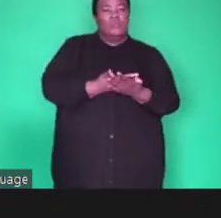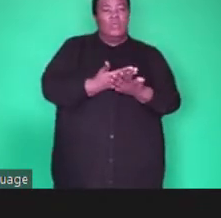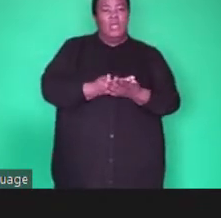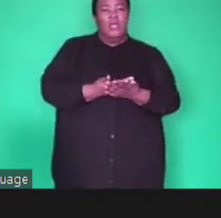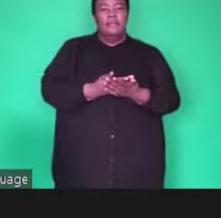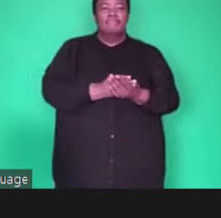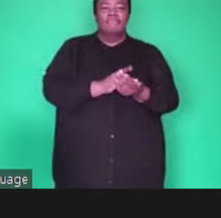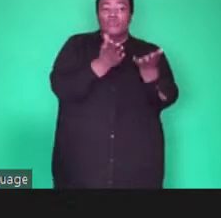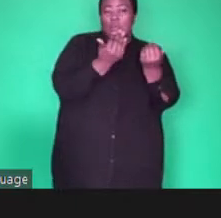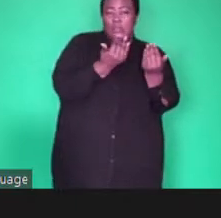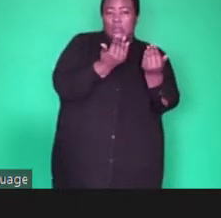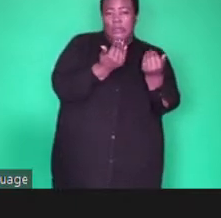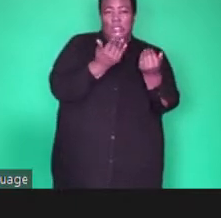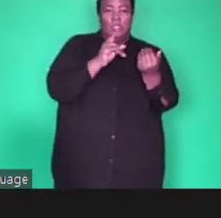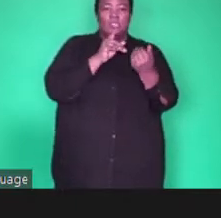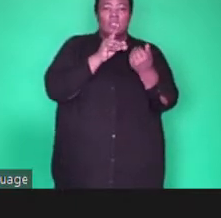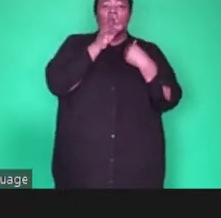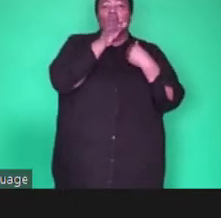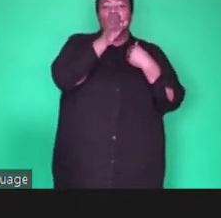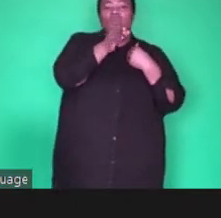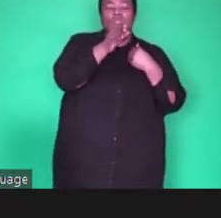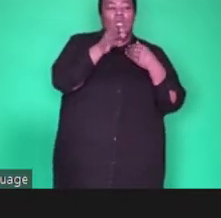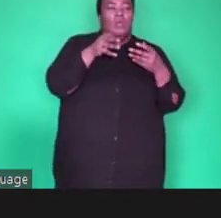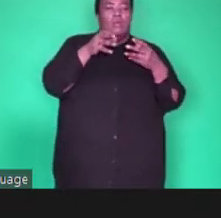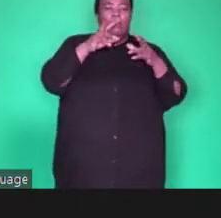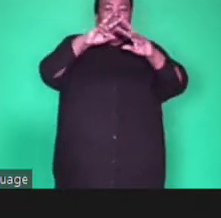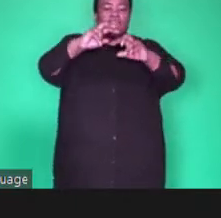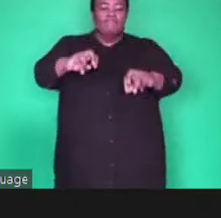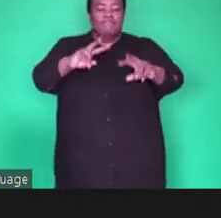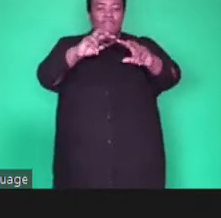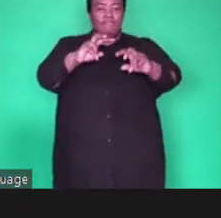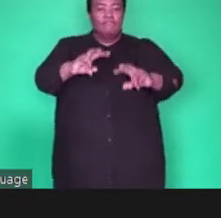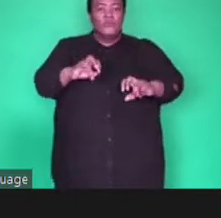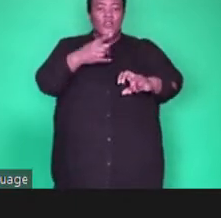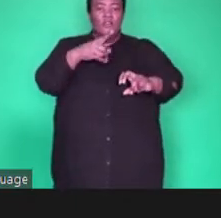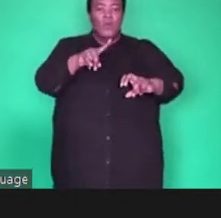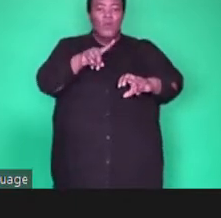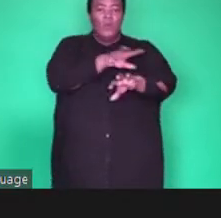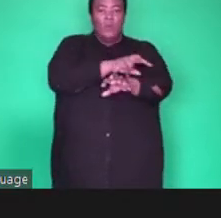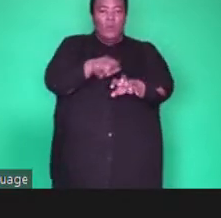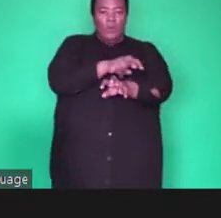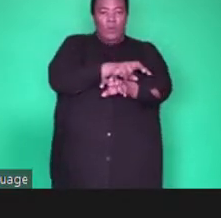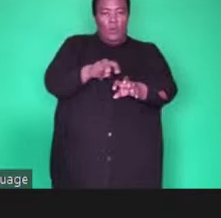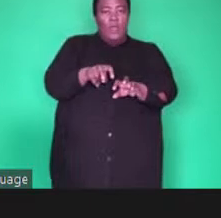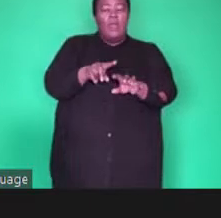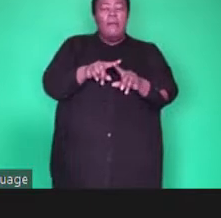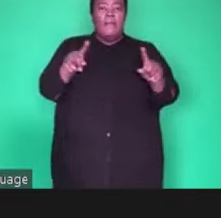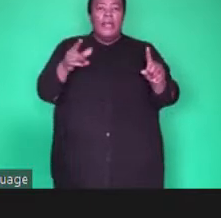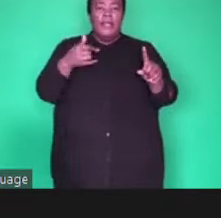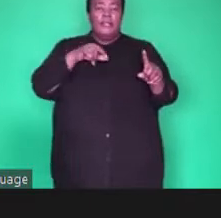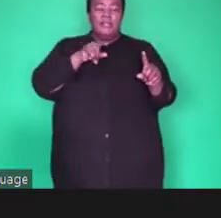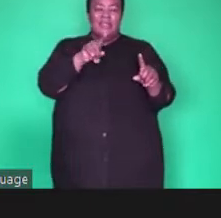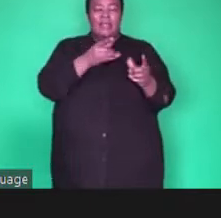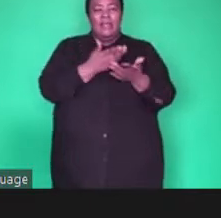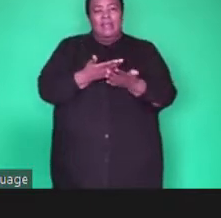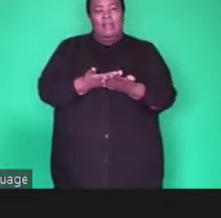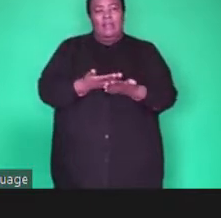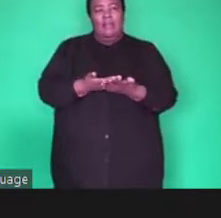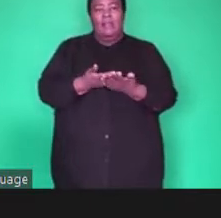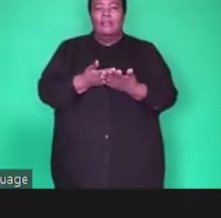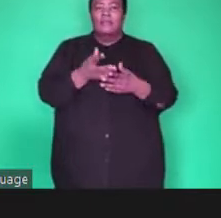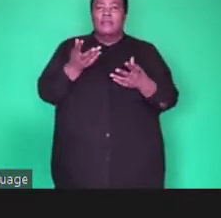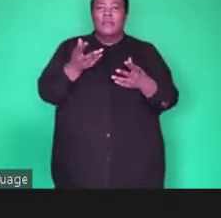anticipate future migration trends or study migration intentions, but that can obviously, there obviously need to